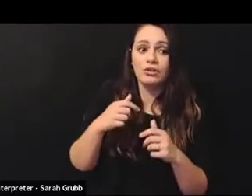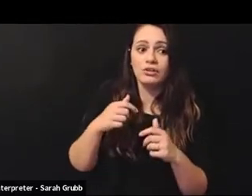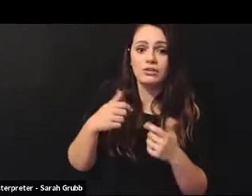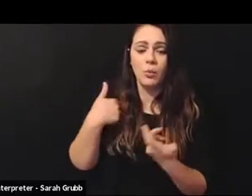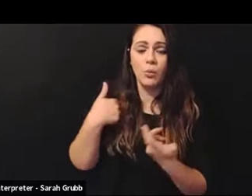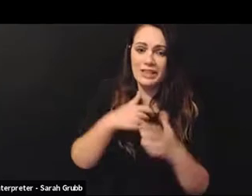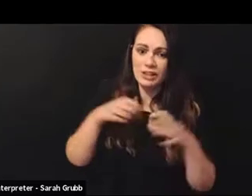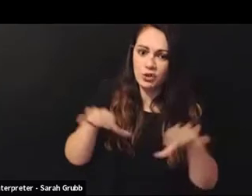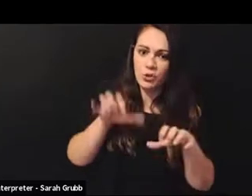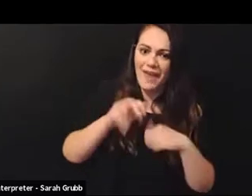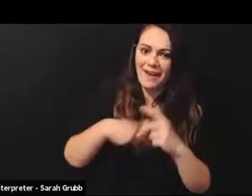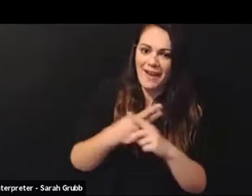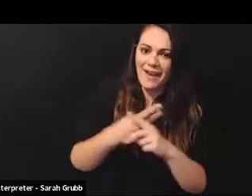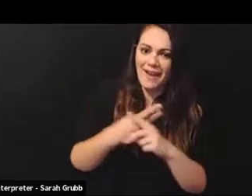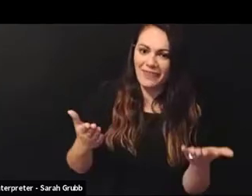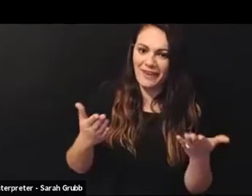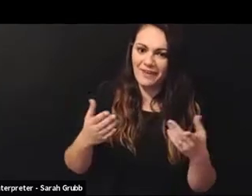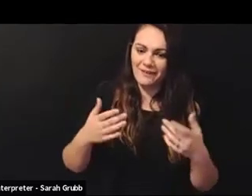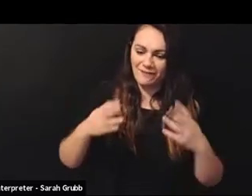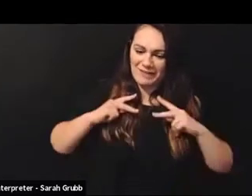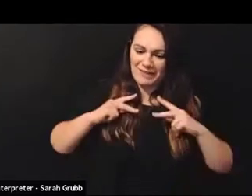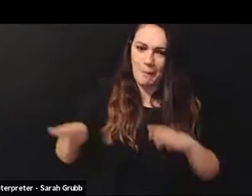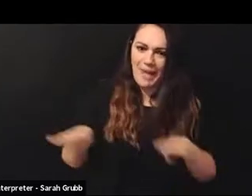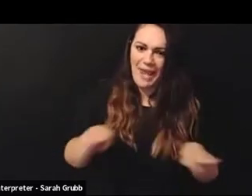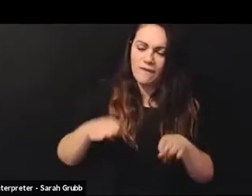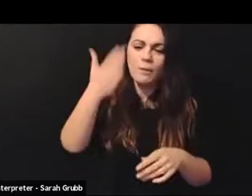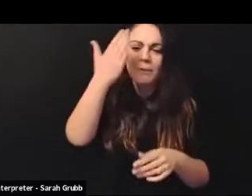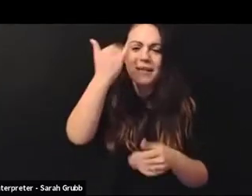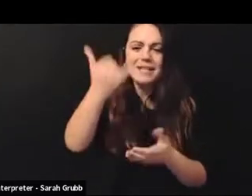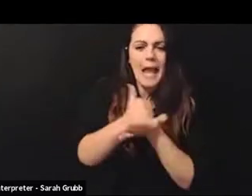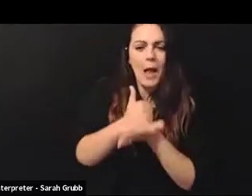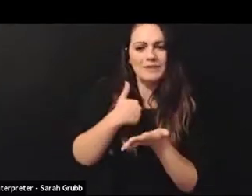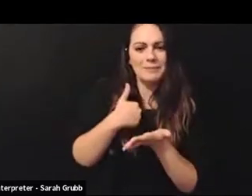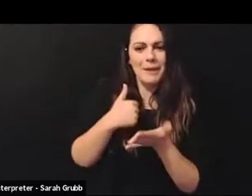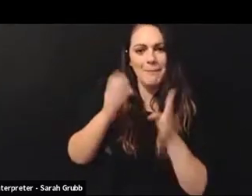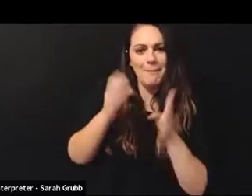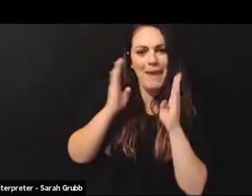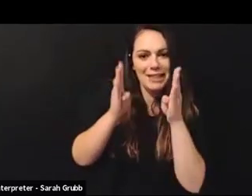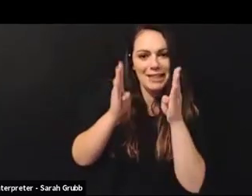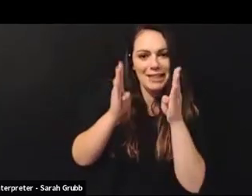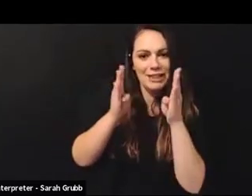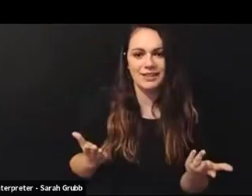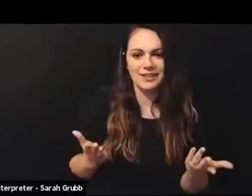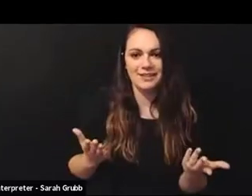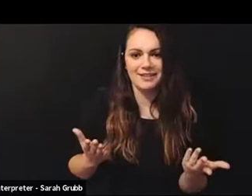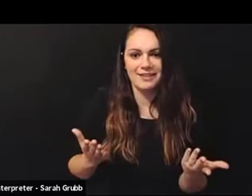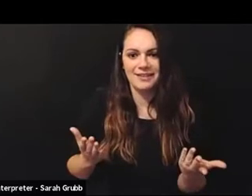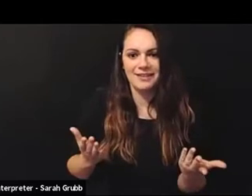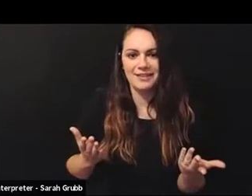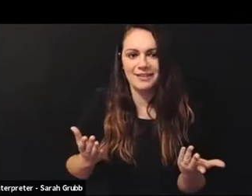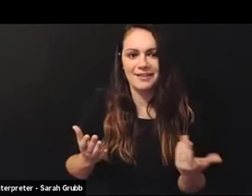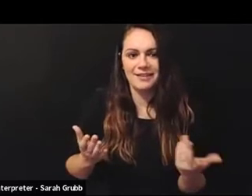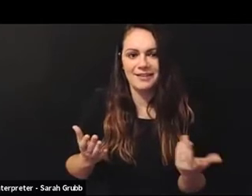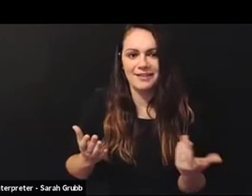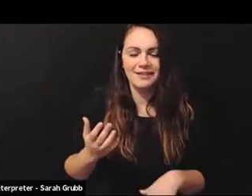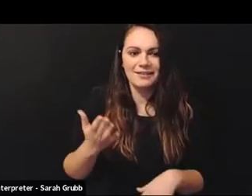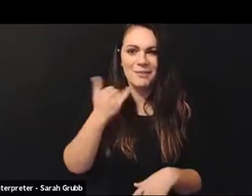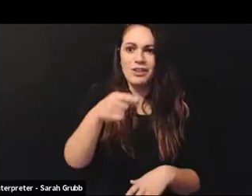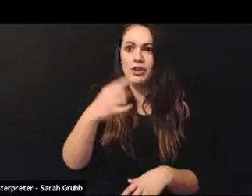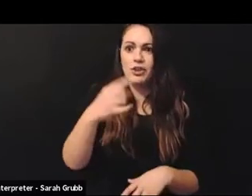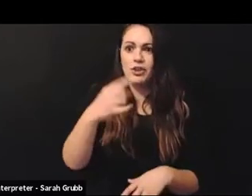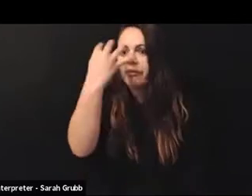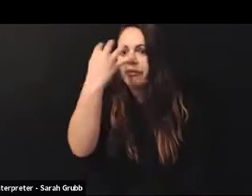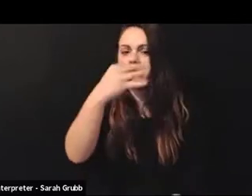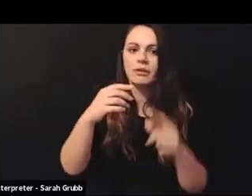now. Because you're once again spending a day looking at a screen and listening to someone else tell you something. And we're all getting a